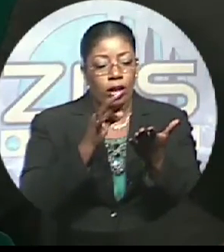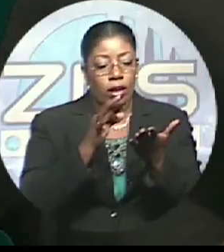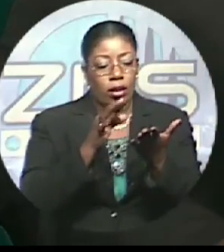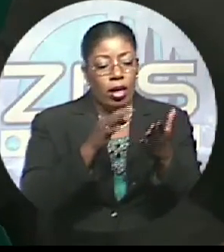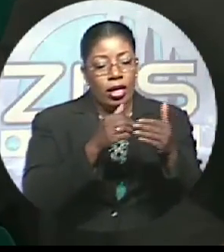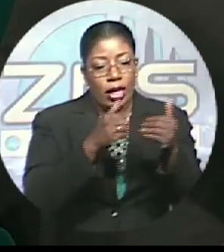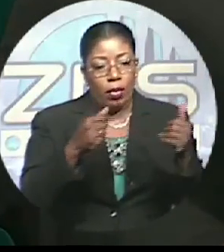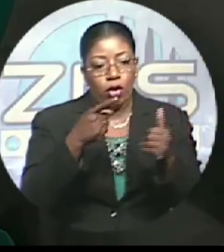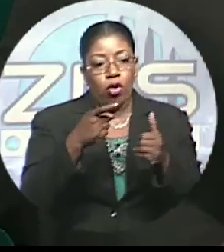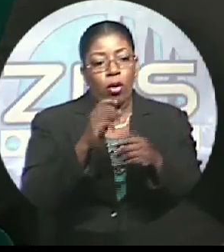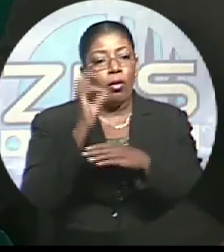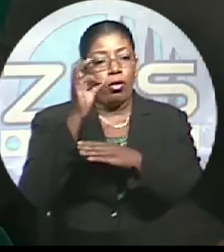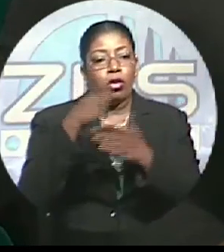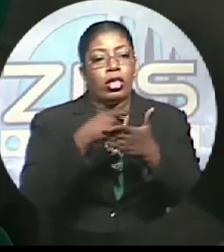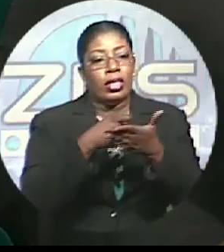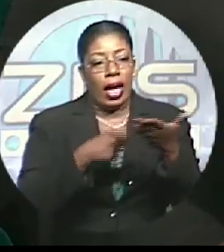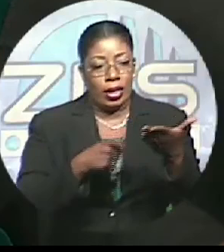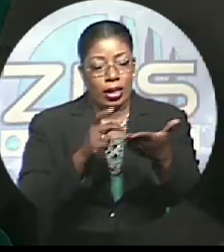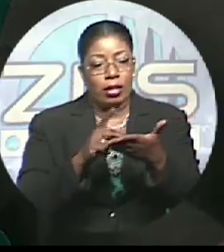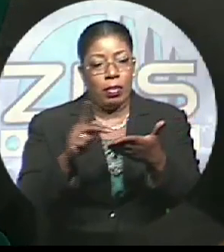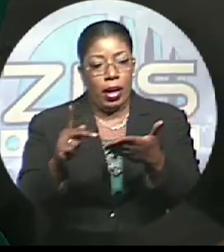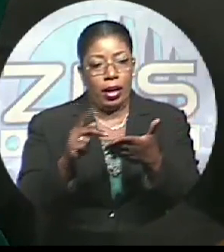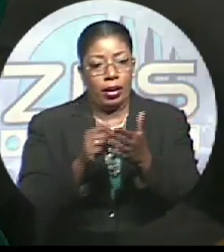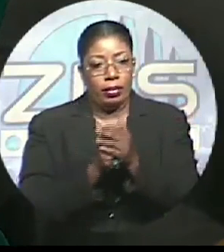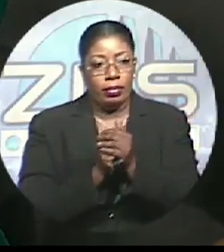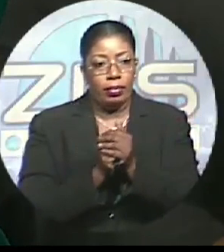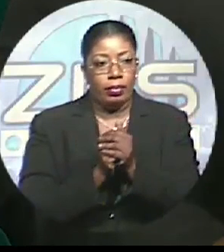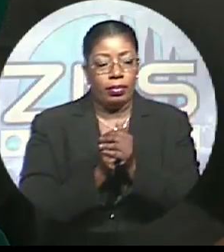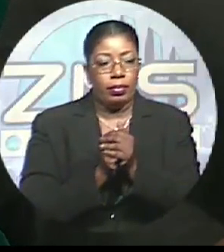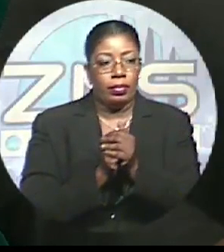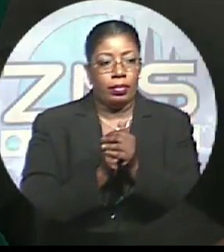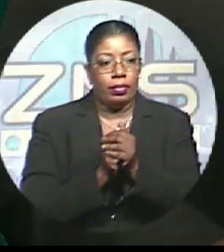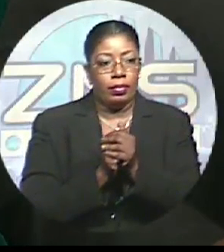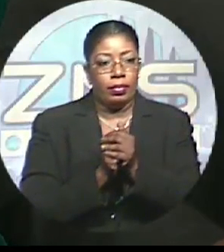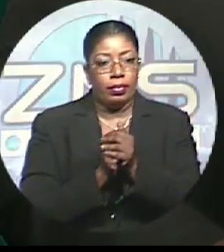owed to the government. In the newsroom, Clint Watson, ZNS Network News.